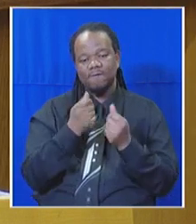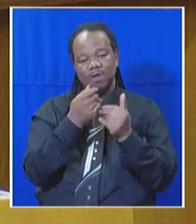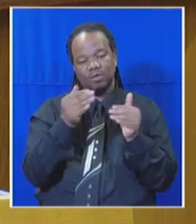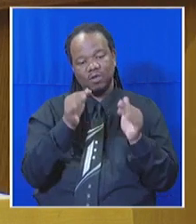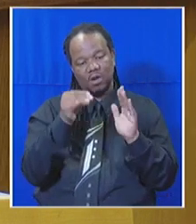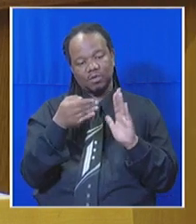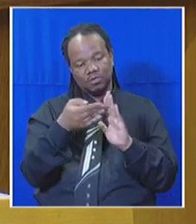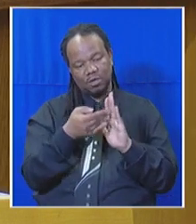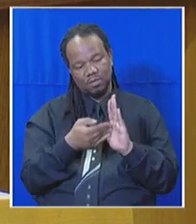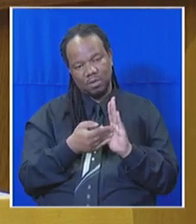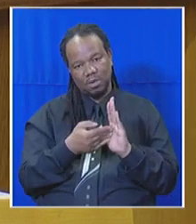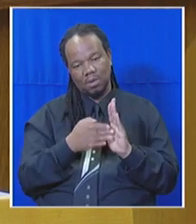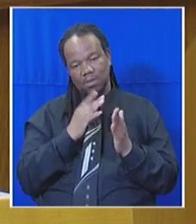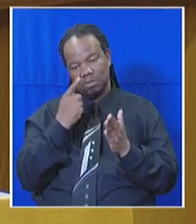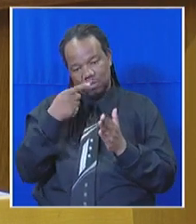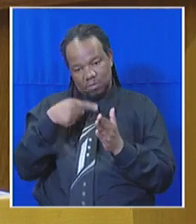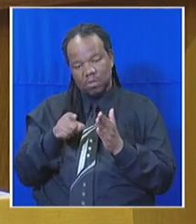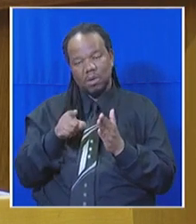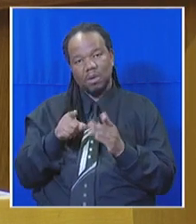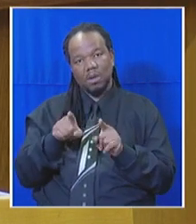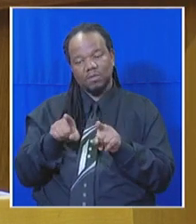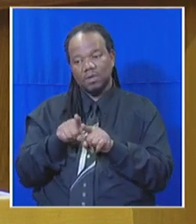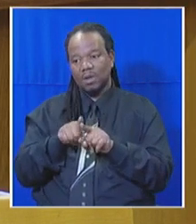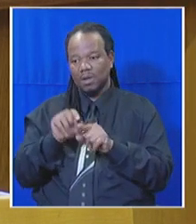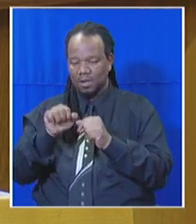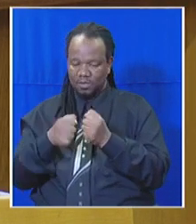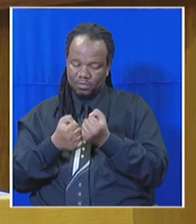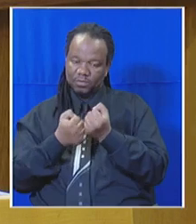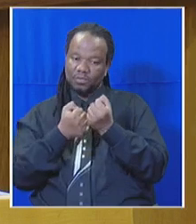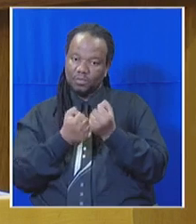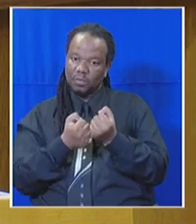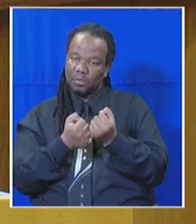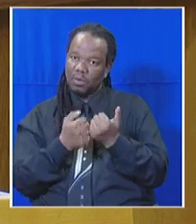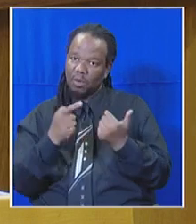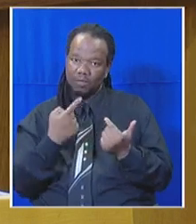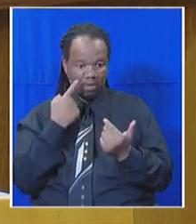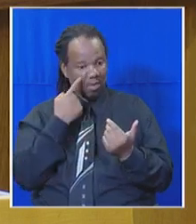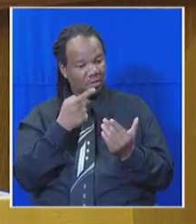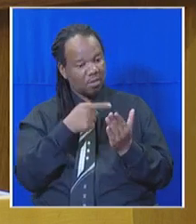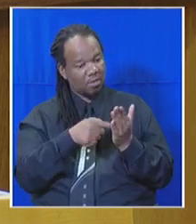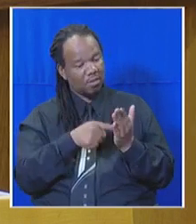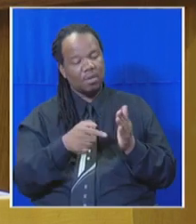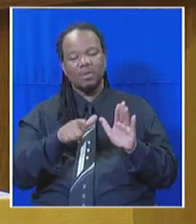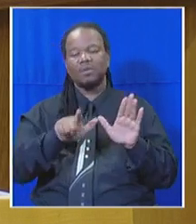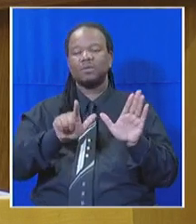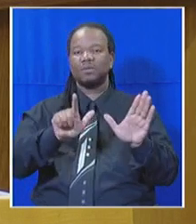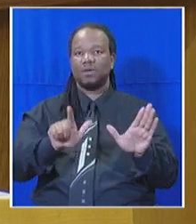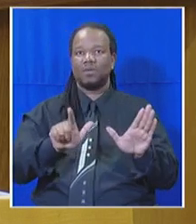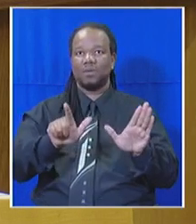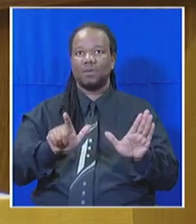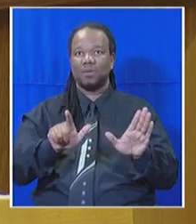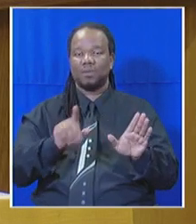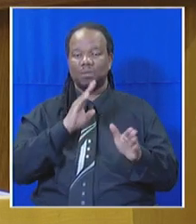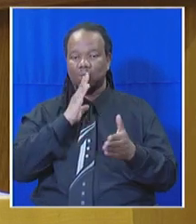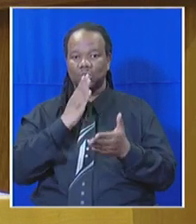fully and authentically supported by credible audit evidence. 7, ensuring